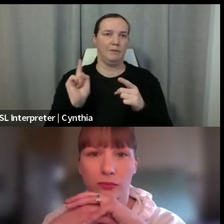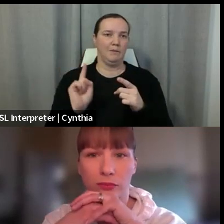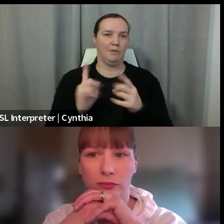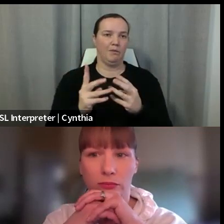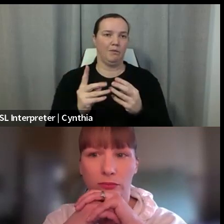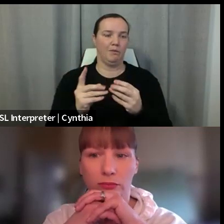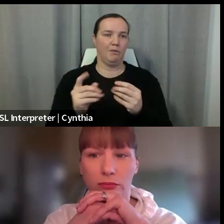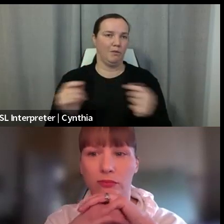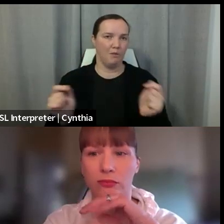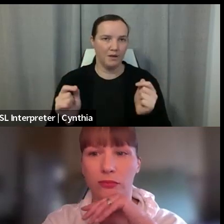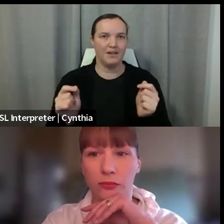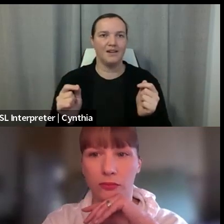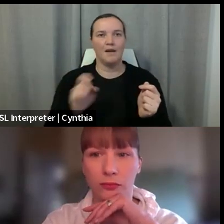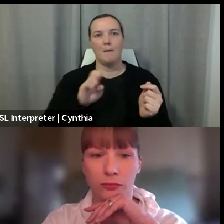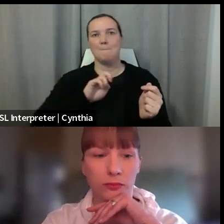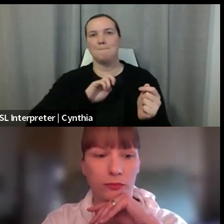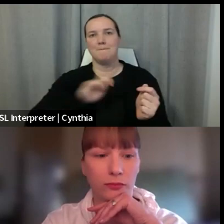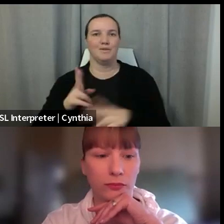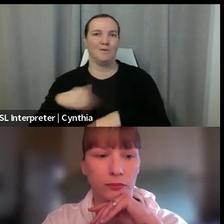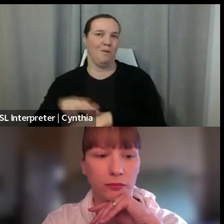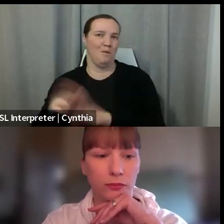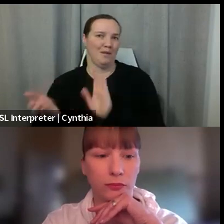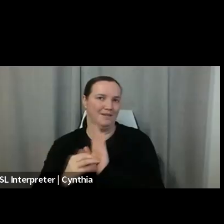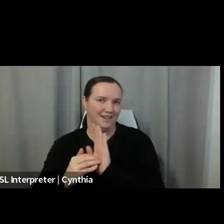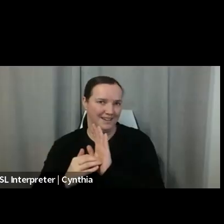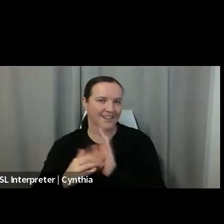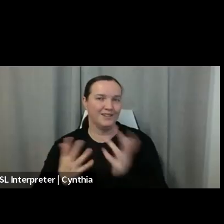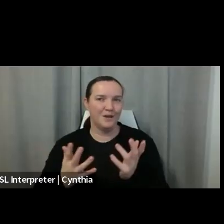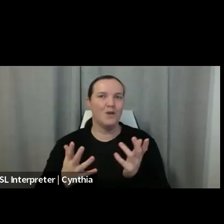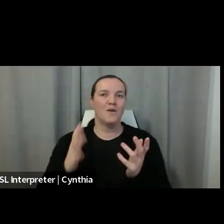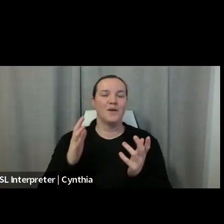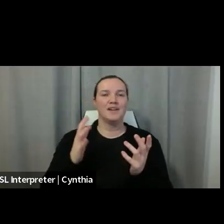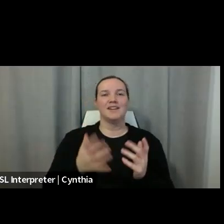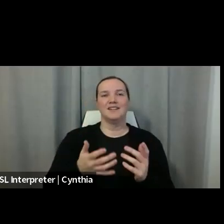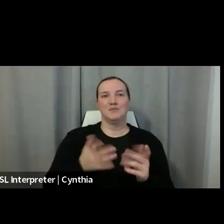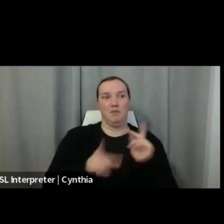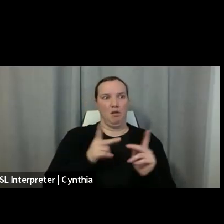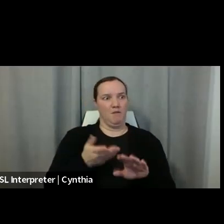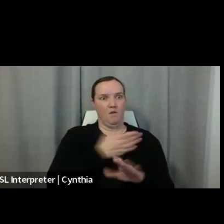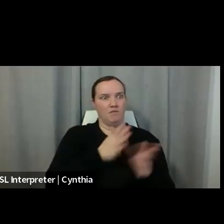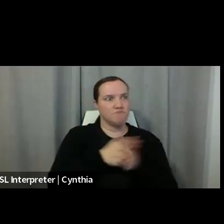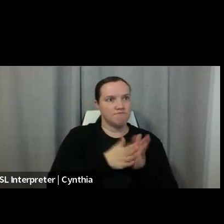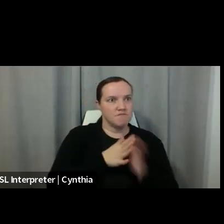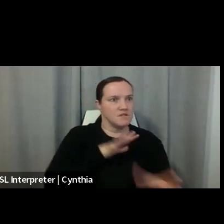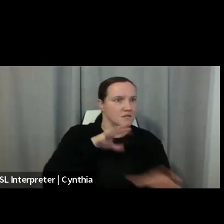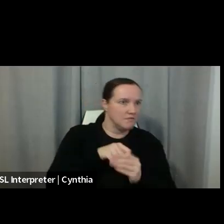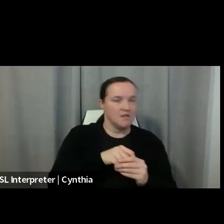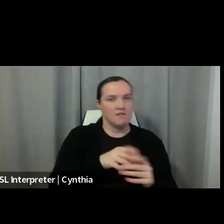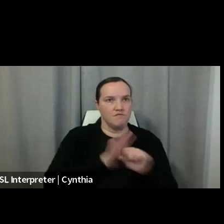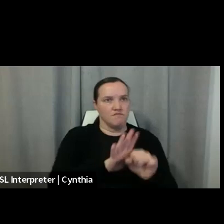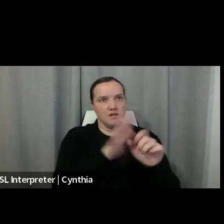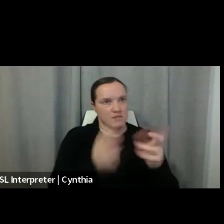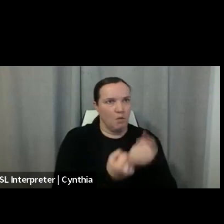of whittle away as we've gone back to quote unquote normal again. So the interest that was there is starting to shift a little bit. So I think Equity is